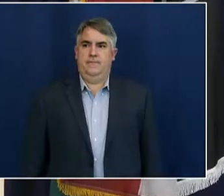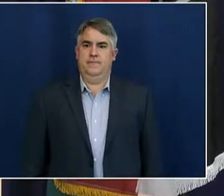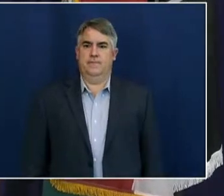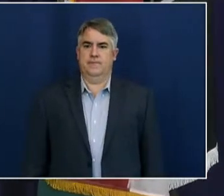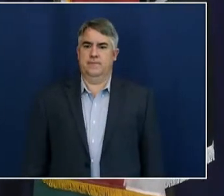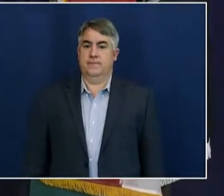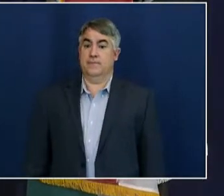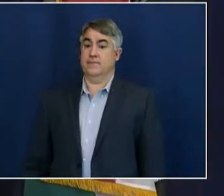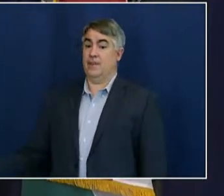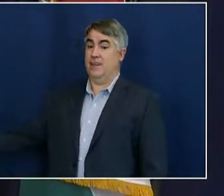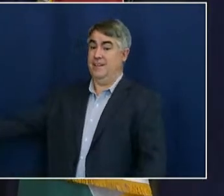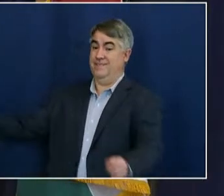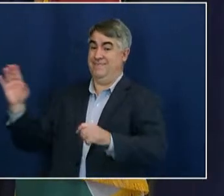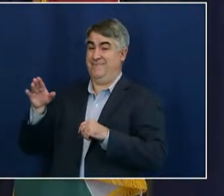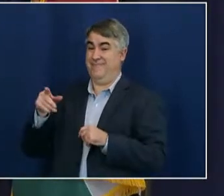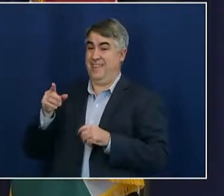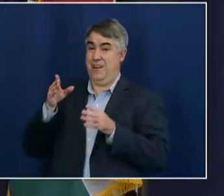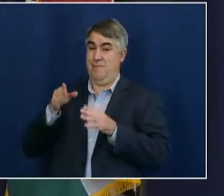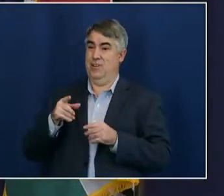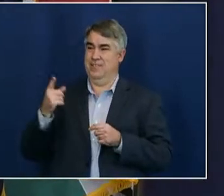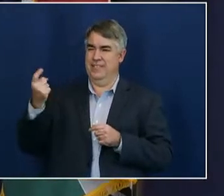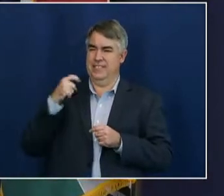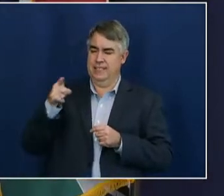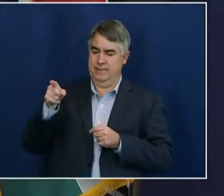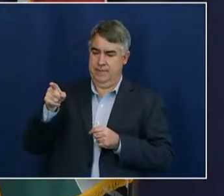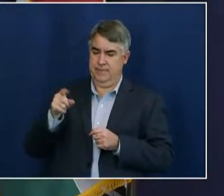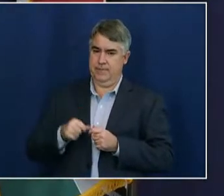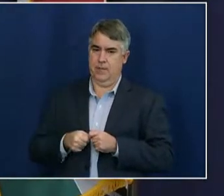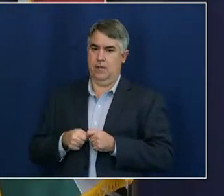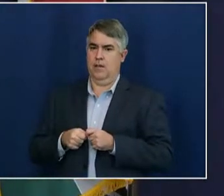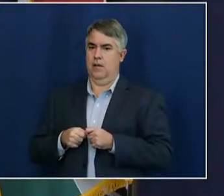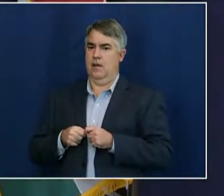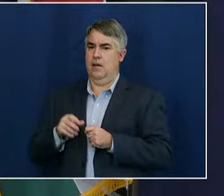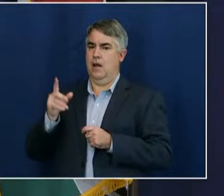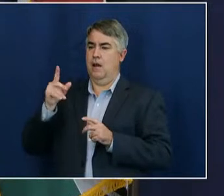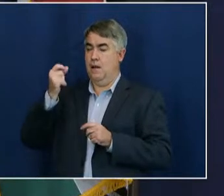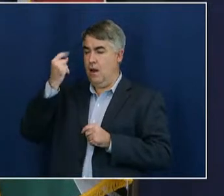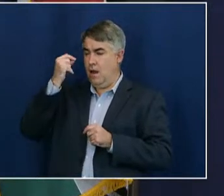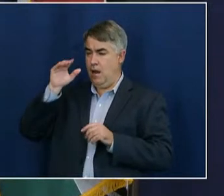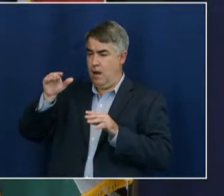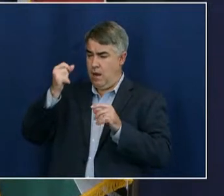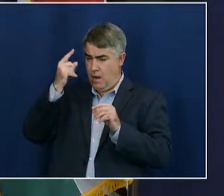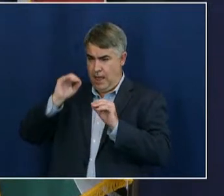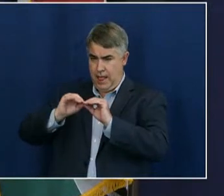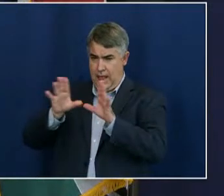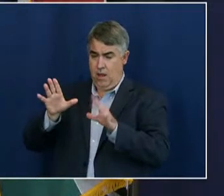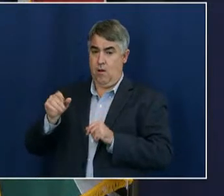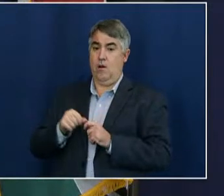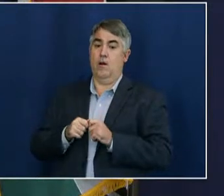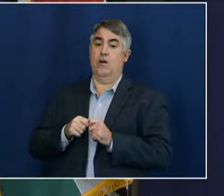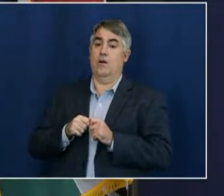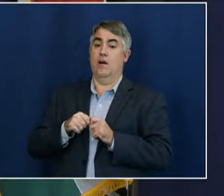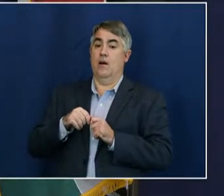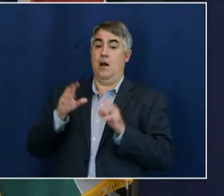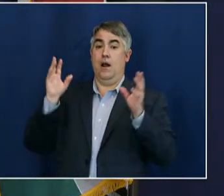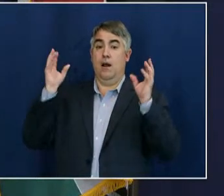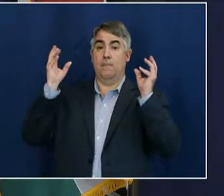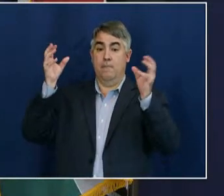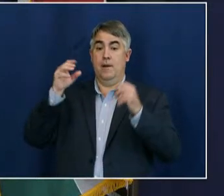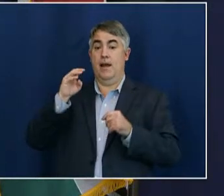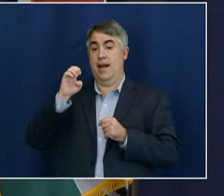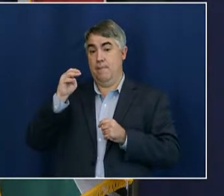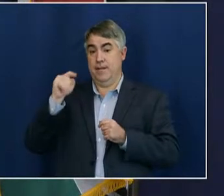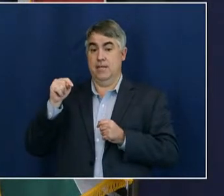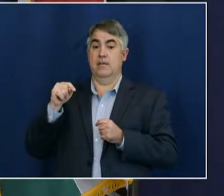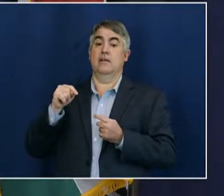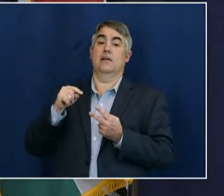For the individual asking this question, I think people should understand that paramedics and EMTs and individuals